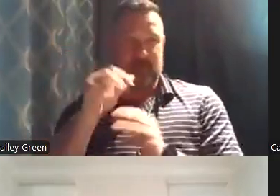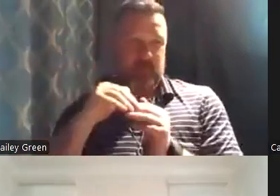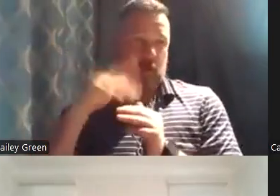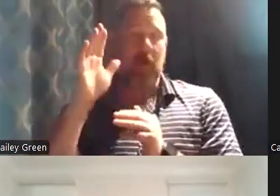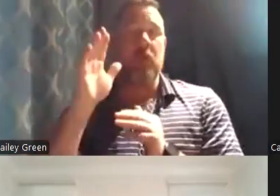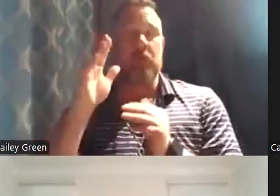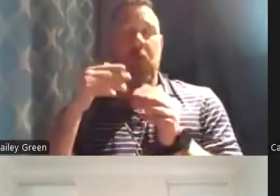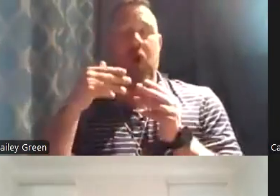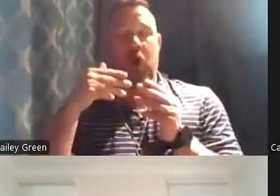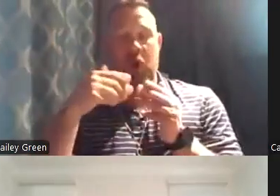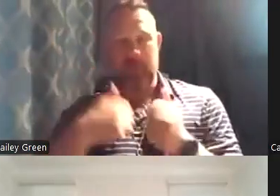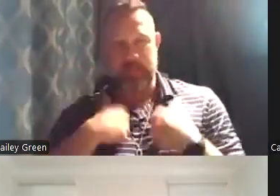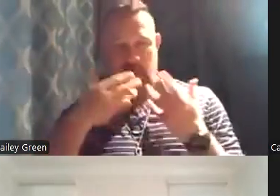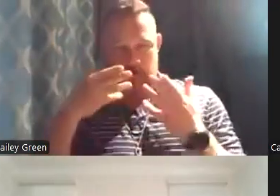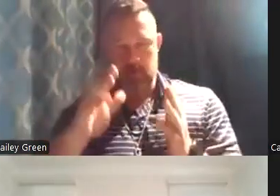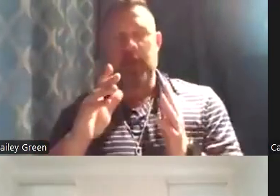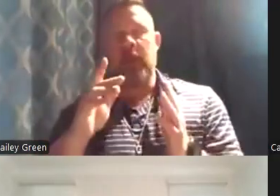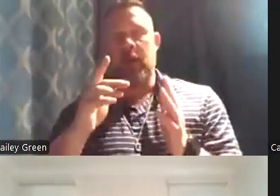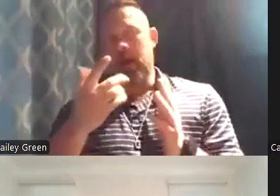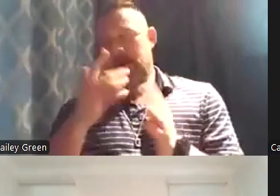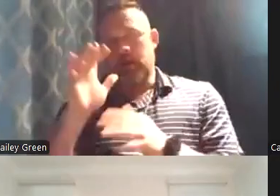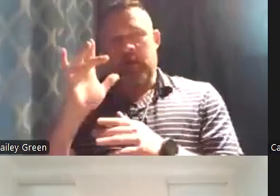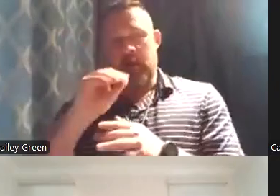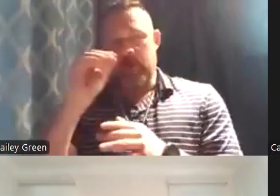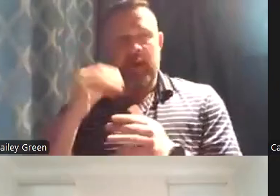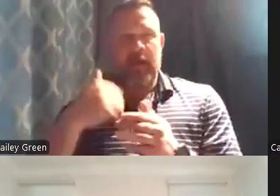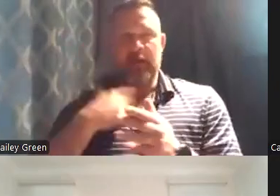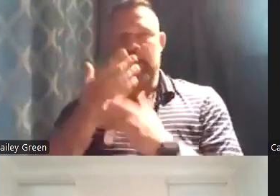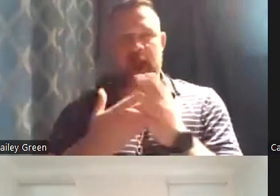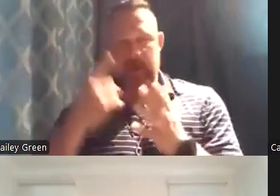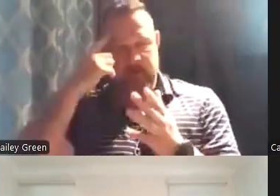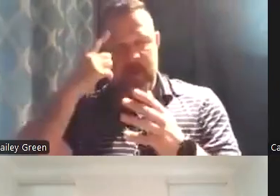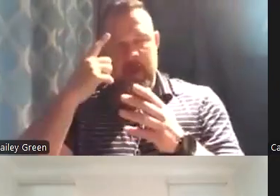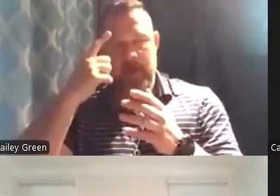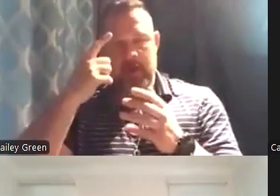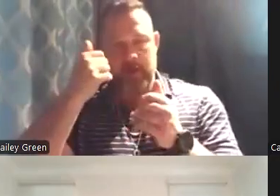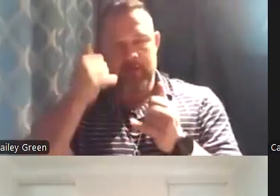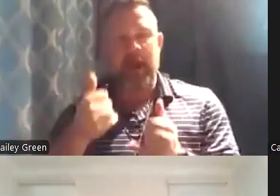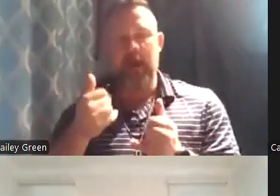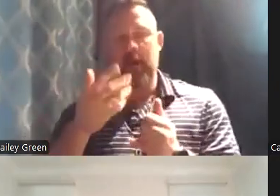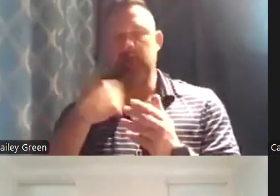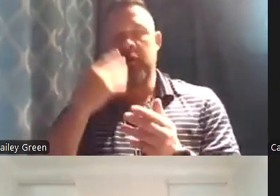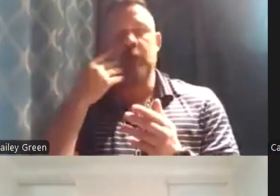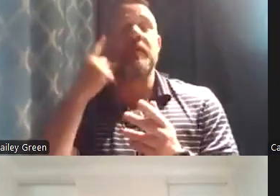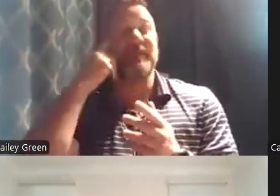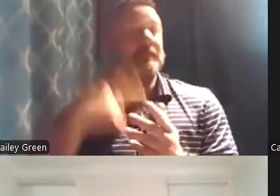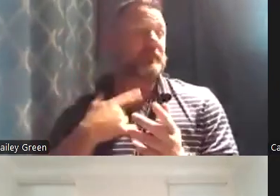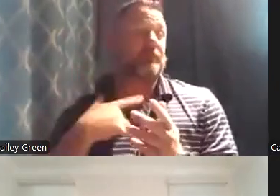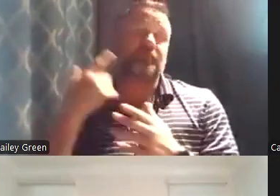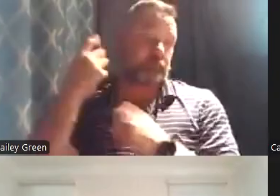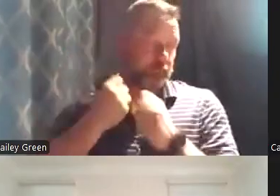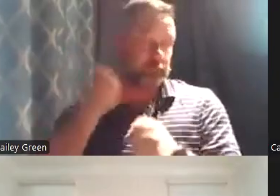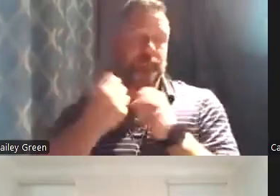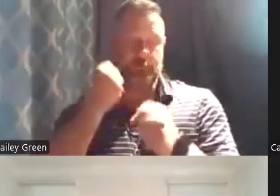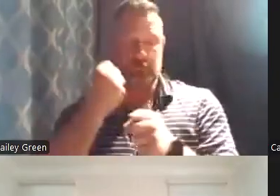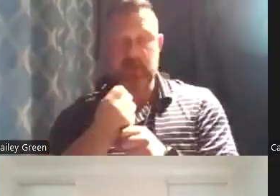street, probably at least a quarter of them are living with some kind of a cognitive impairment. And we've been working for what feels like decades